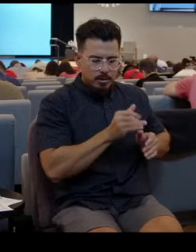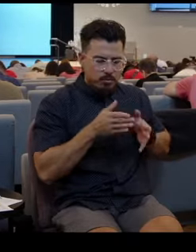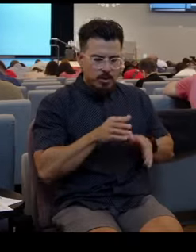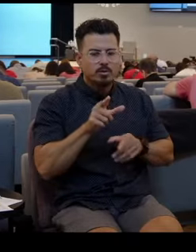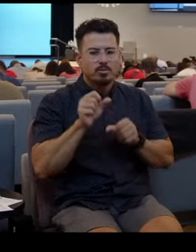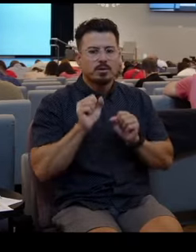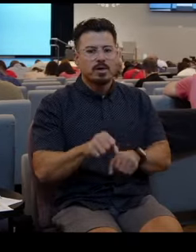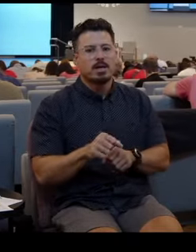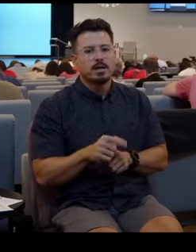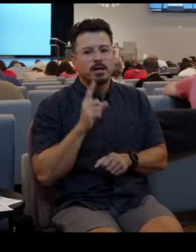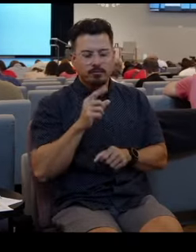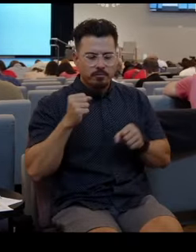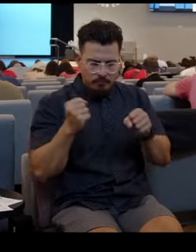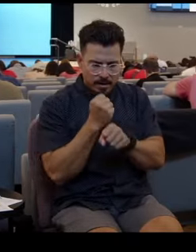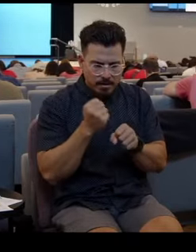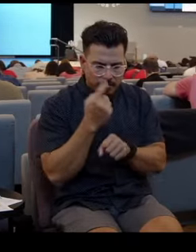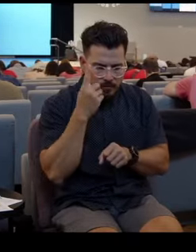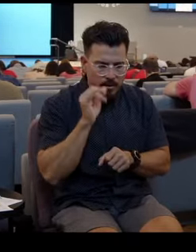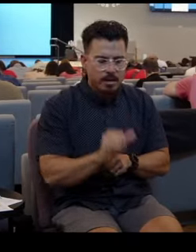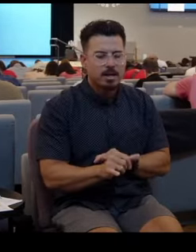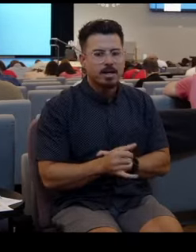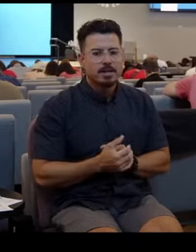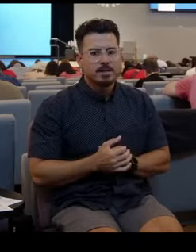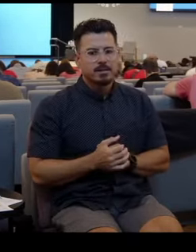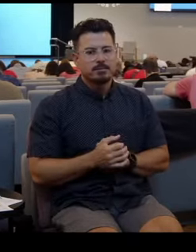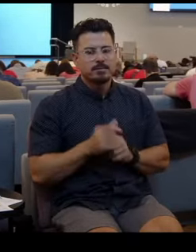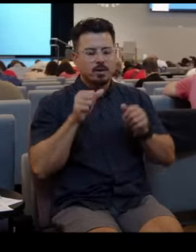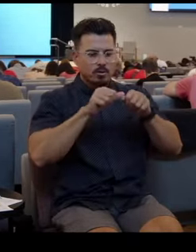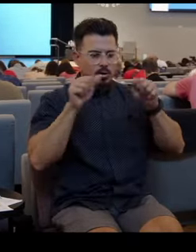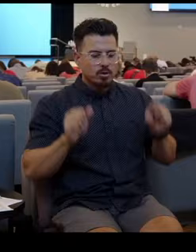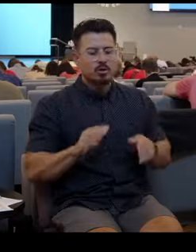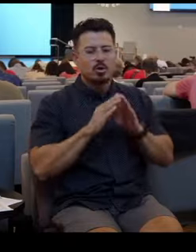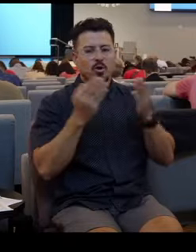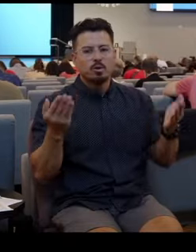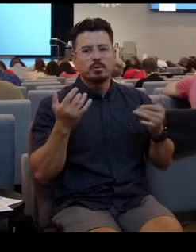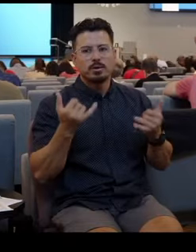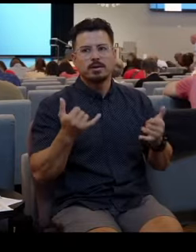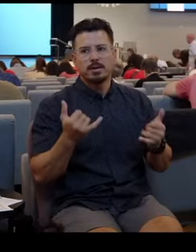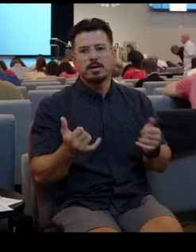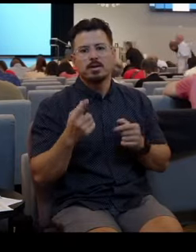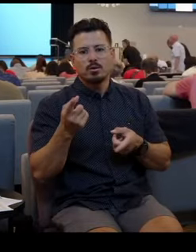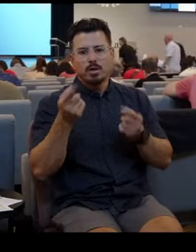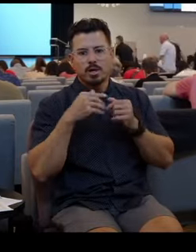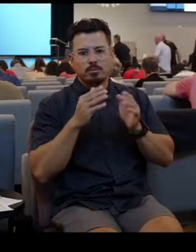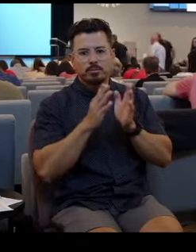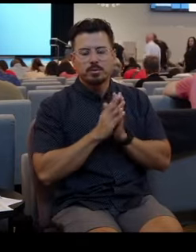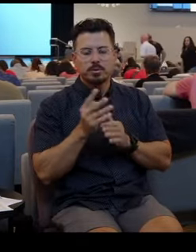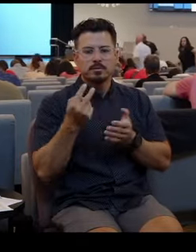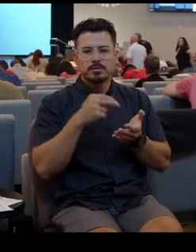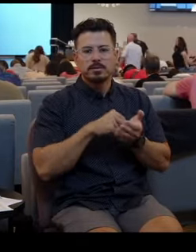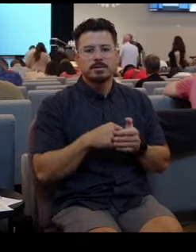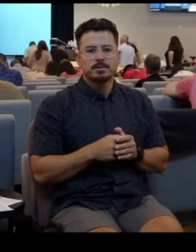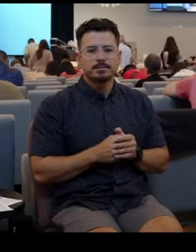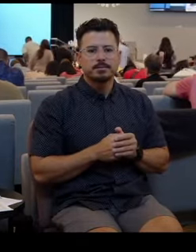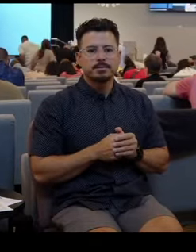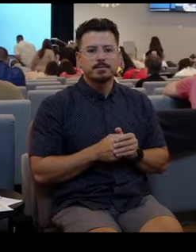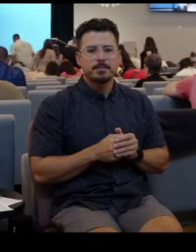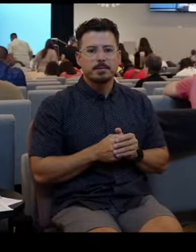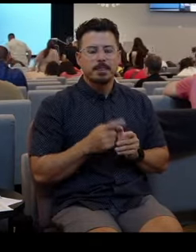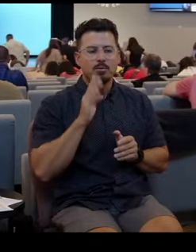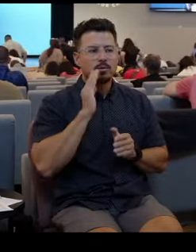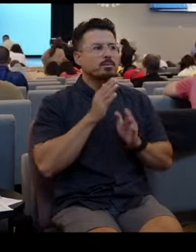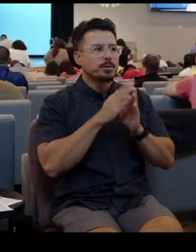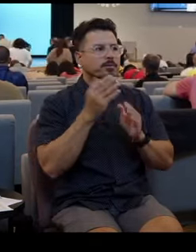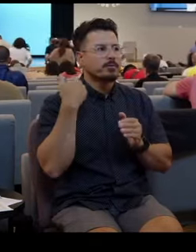And you have to contend for that. The altar's open. We're going to open this altar right now. We're going to take some time. I'm going to pray a prayer here before we